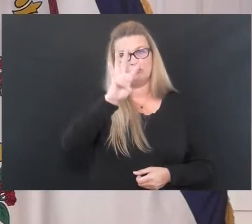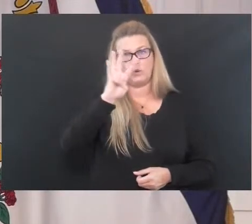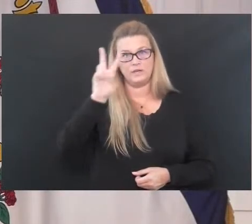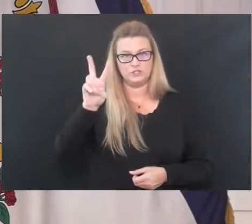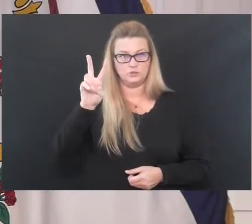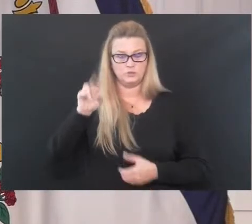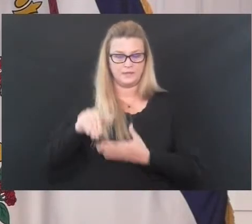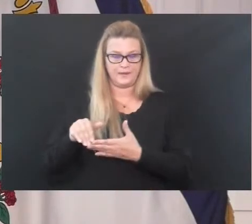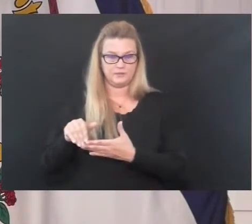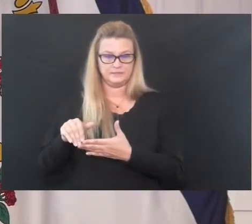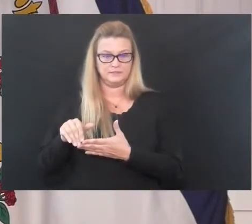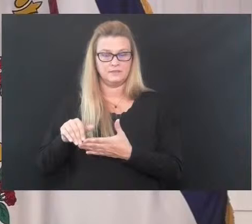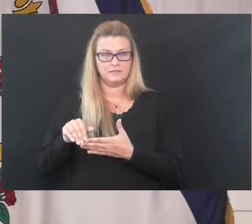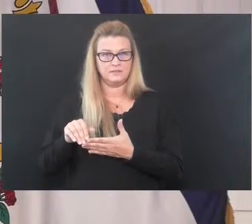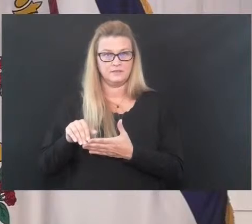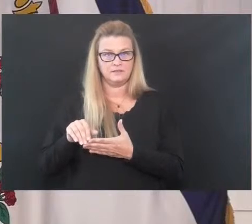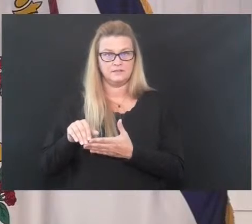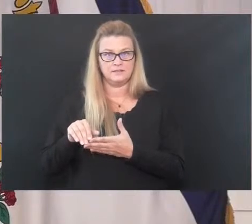1,042,000.